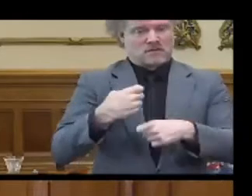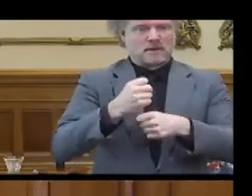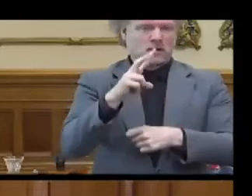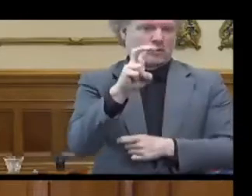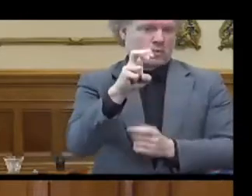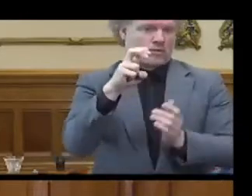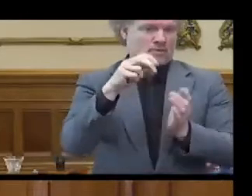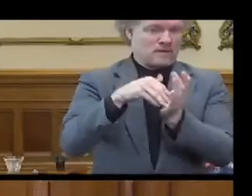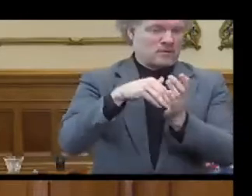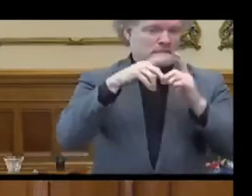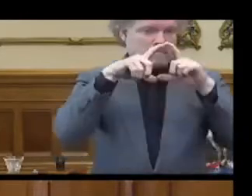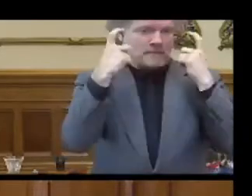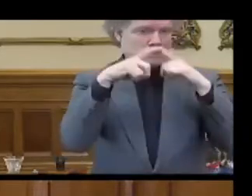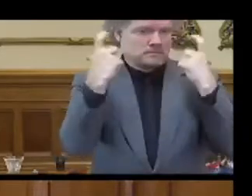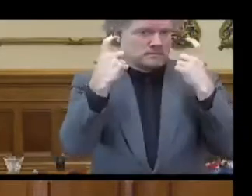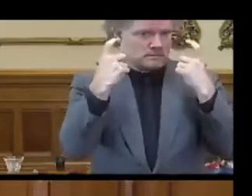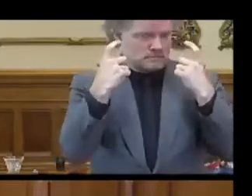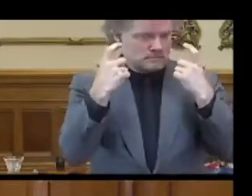200,000 masks and